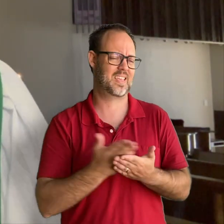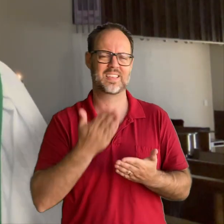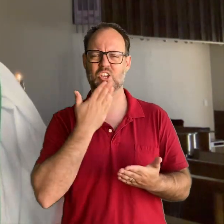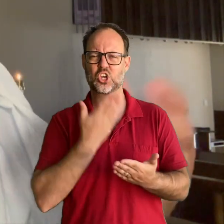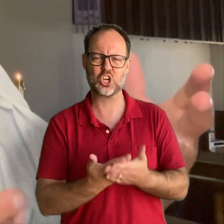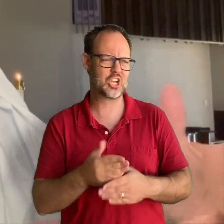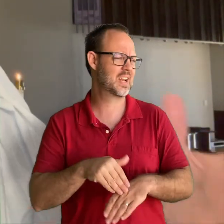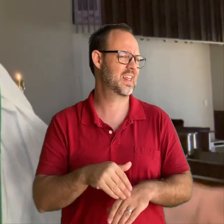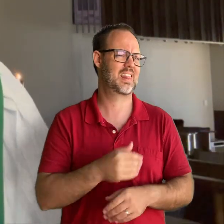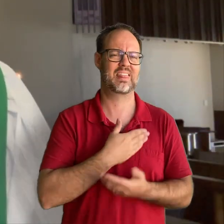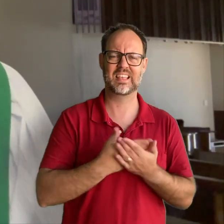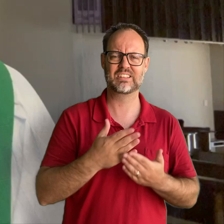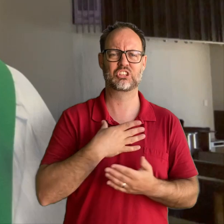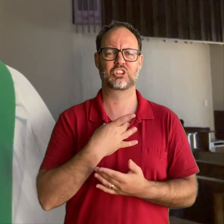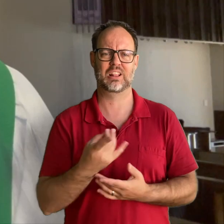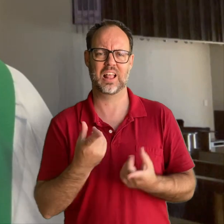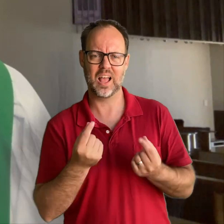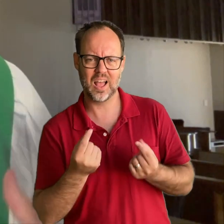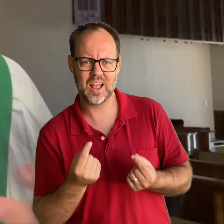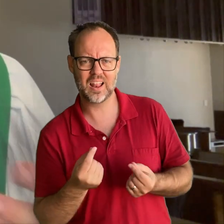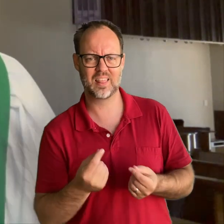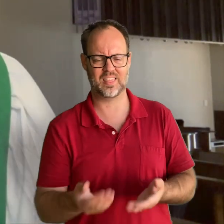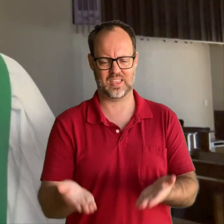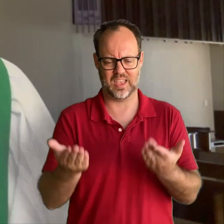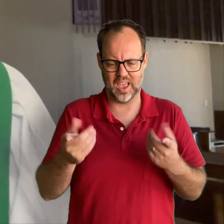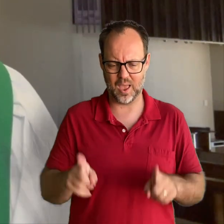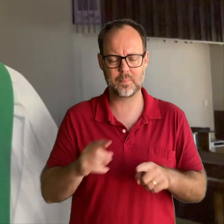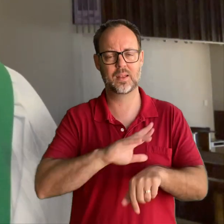you're good at, things that you like to do, things that